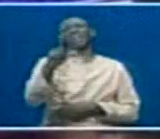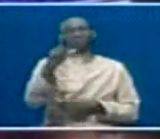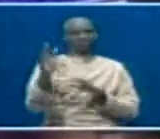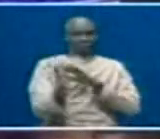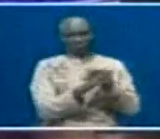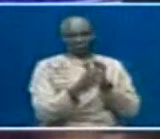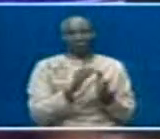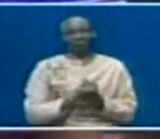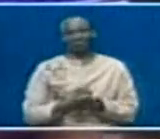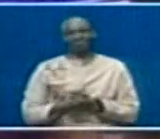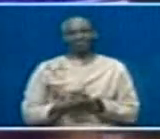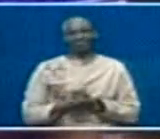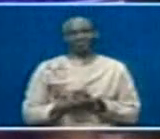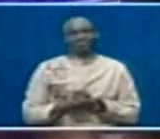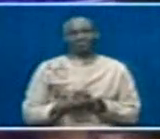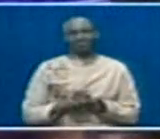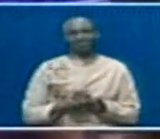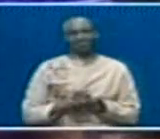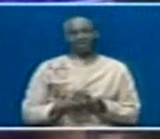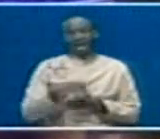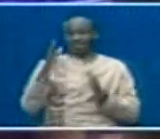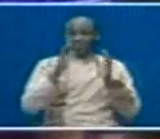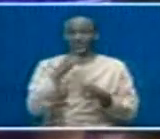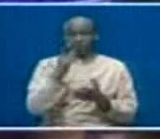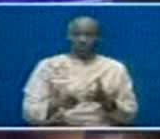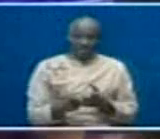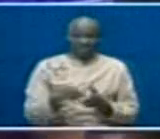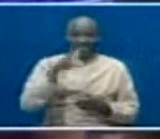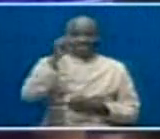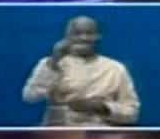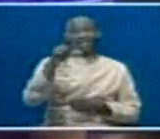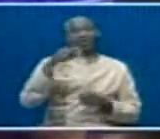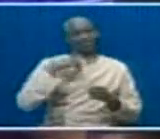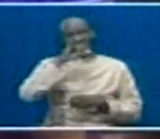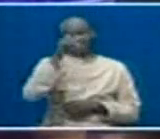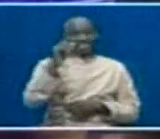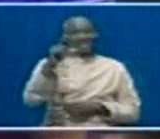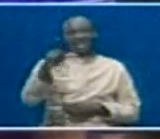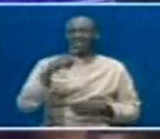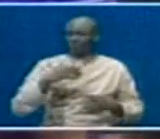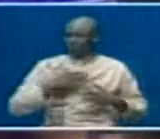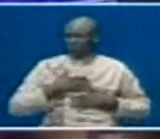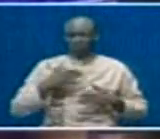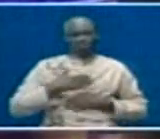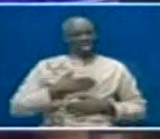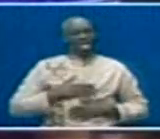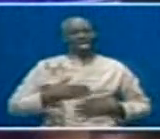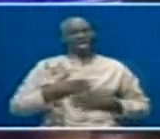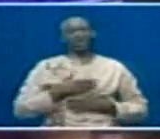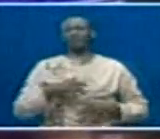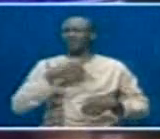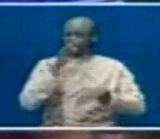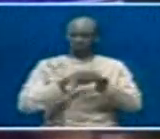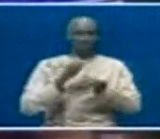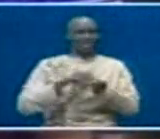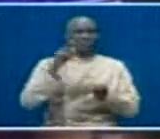forget about Sal Davis. Musia Jamo says, Sal Davis on JKL is quite refreshing to listen to. Such a